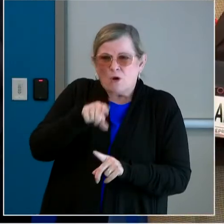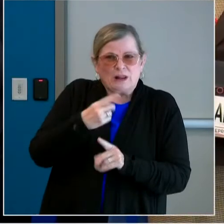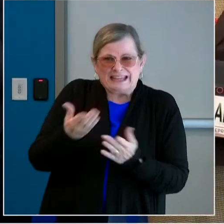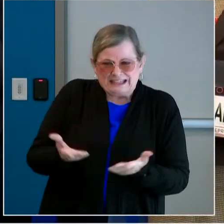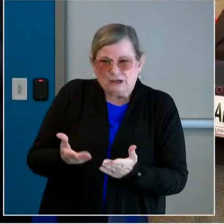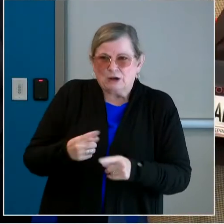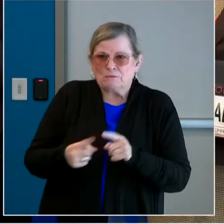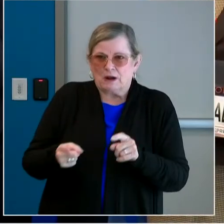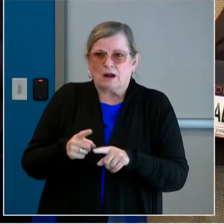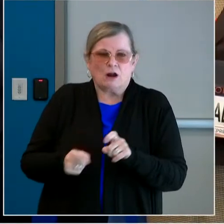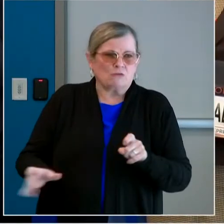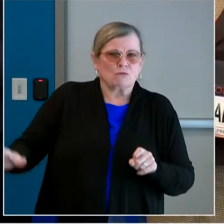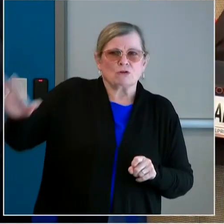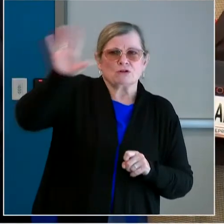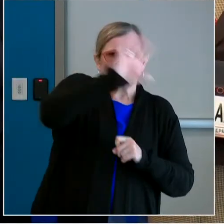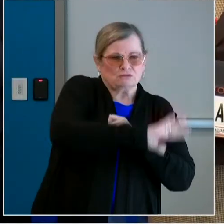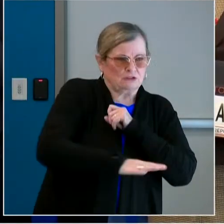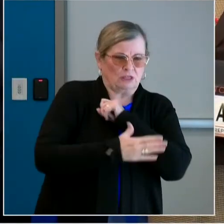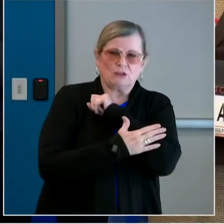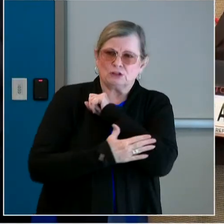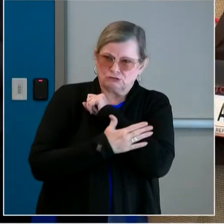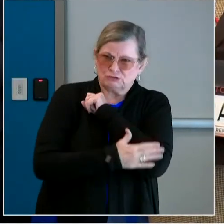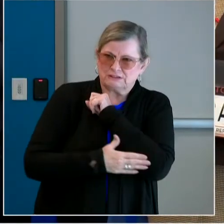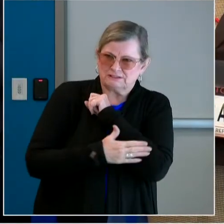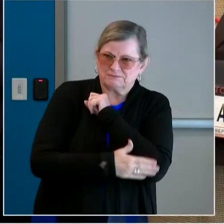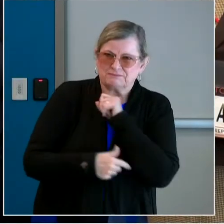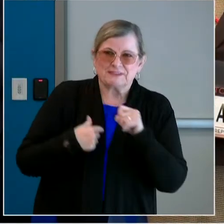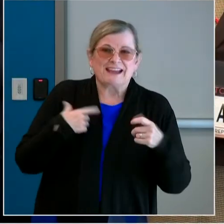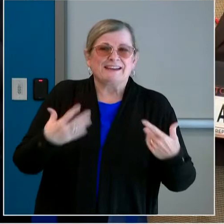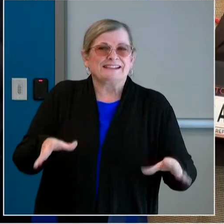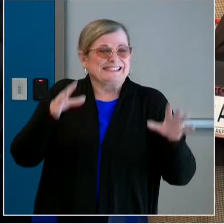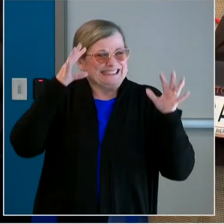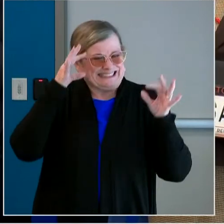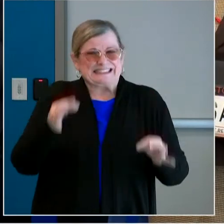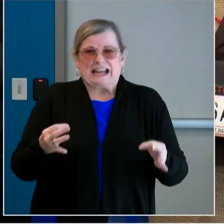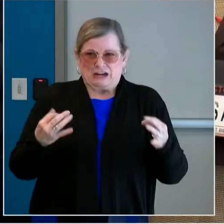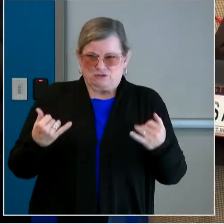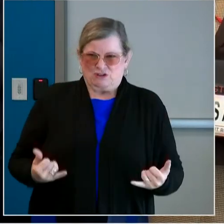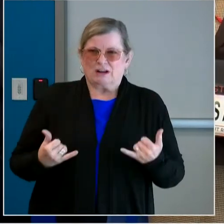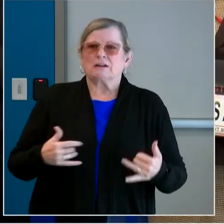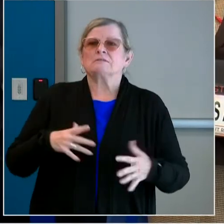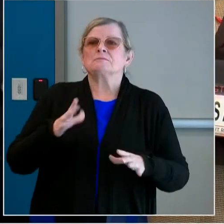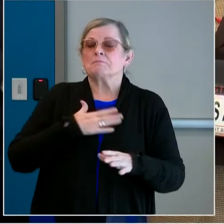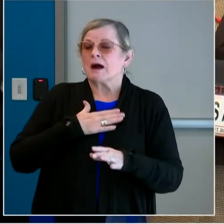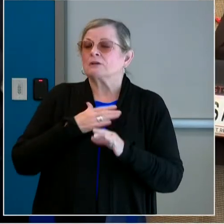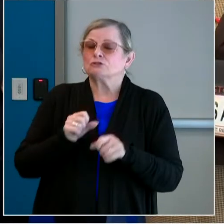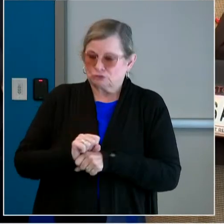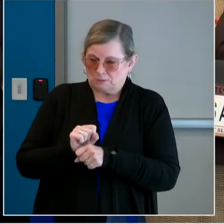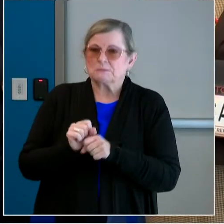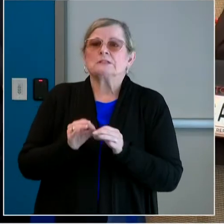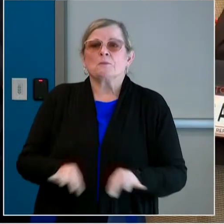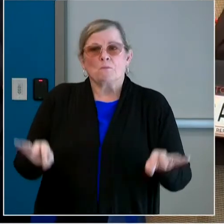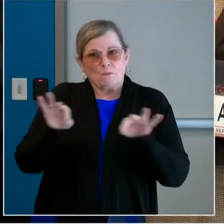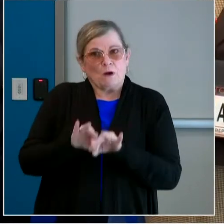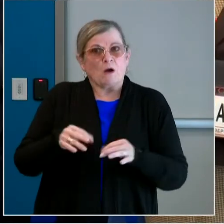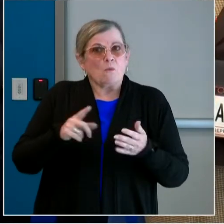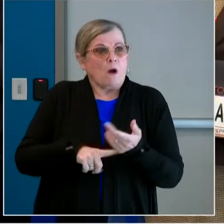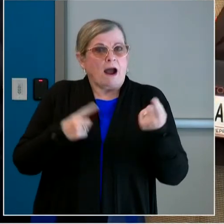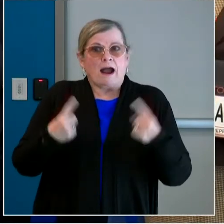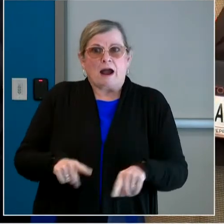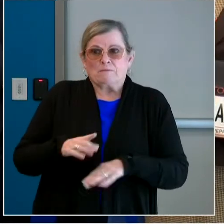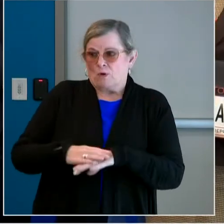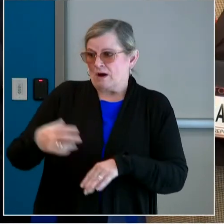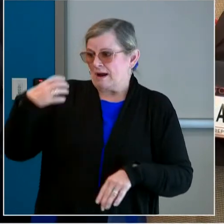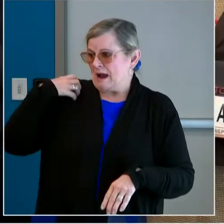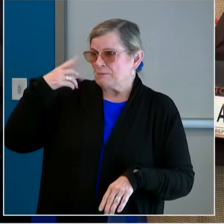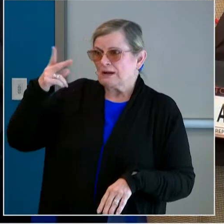and decided that their job was important even in the face of what is happening up on Capitol Hill. And so we call on